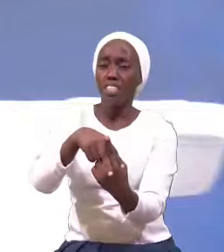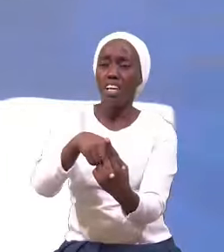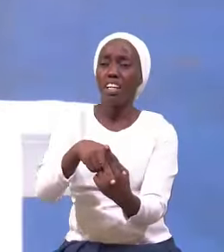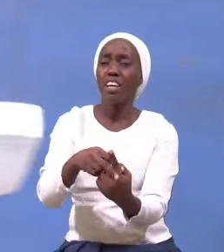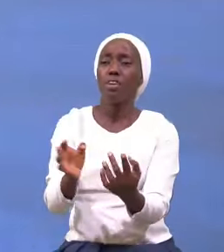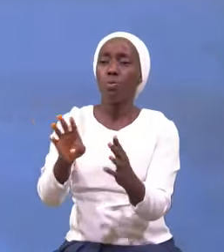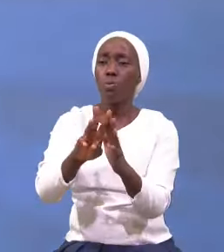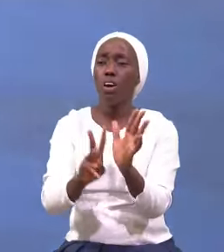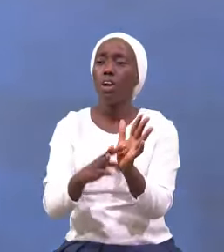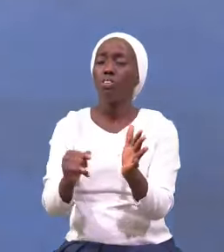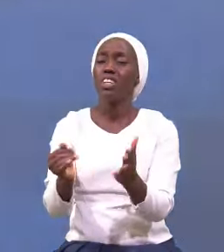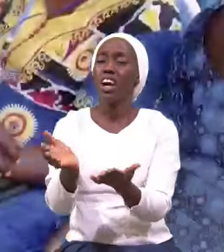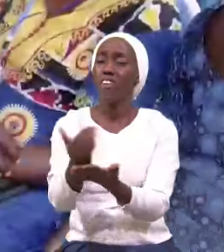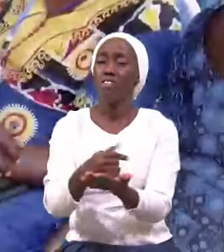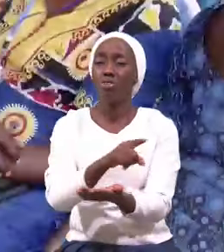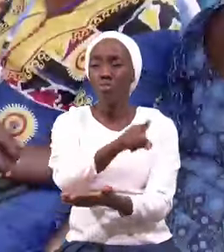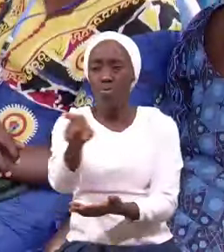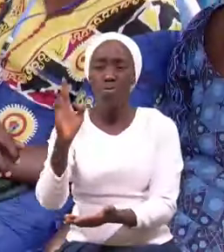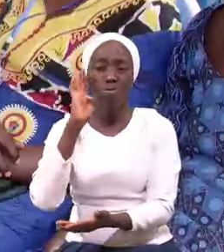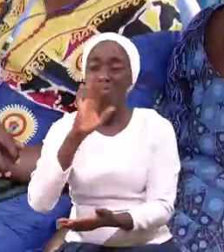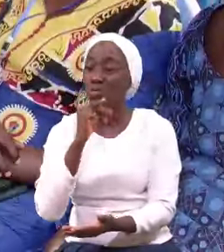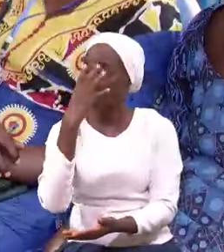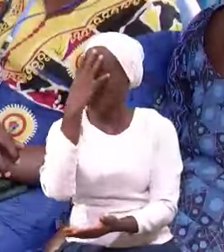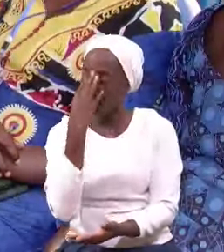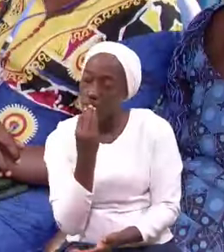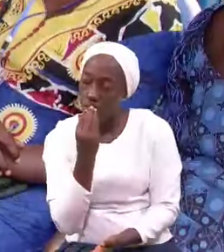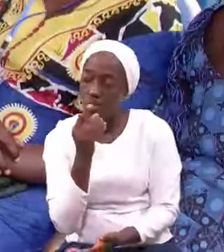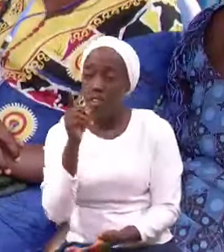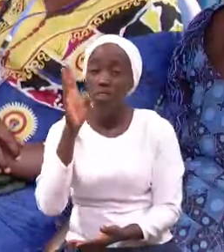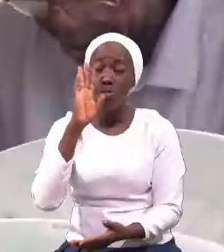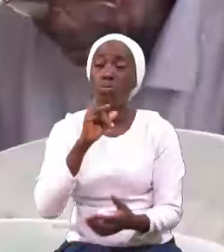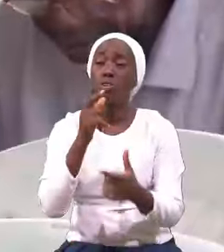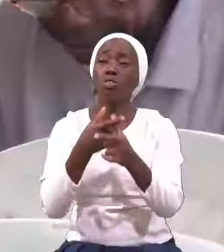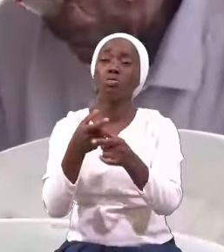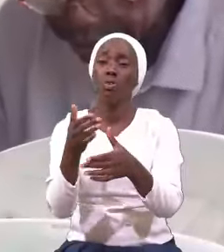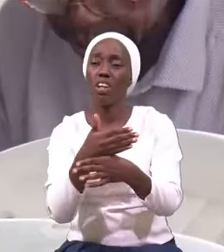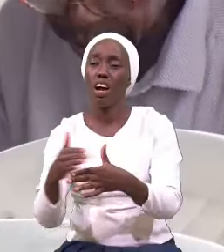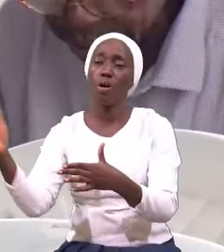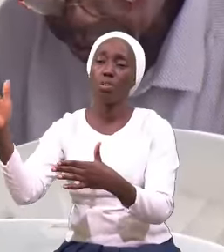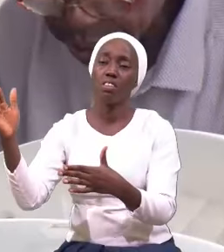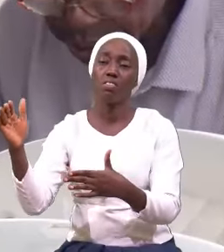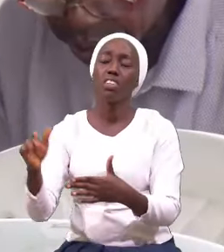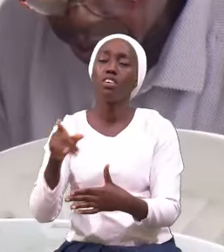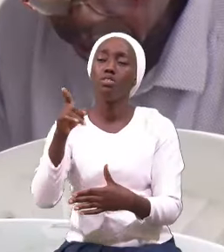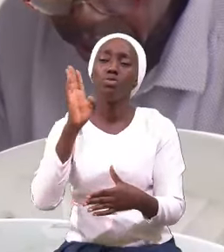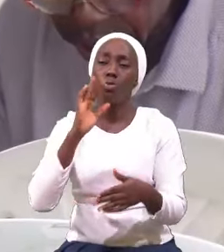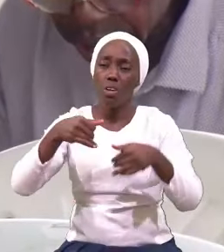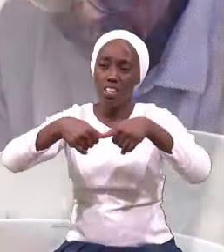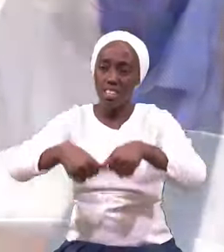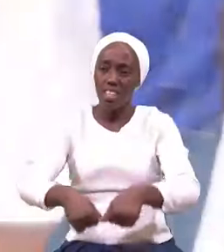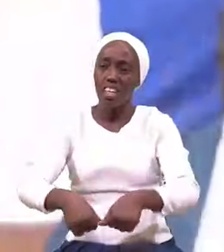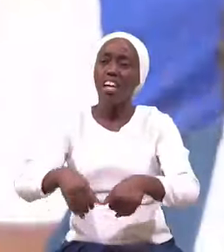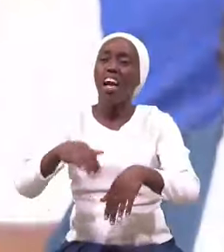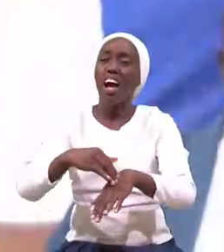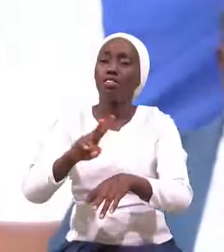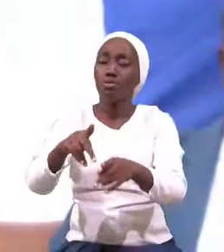you will not sleep. You will not run away. You will stay at your post